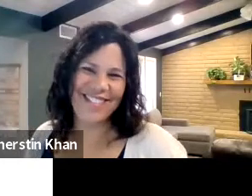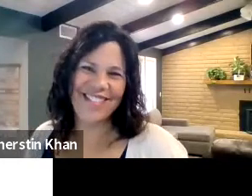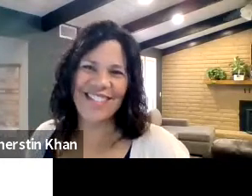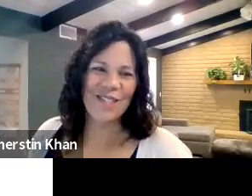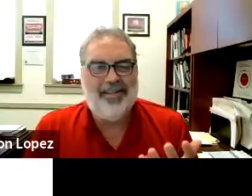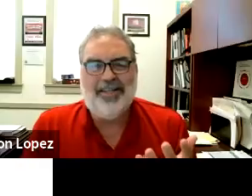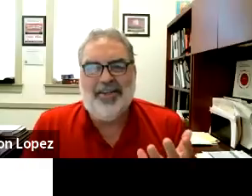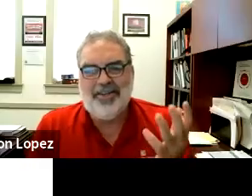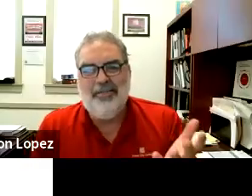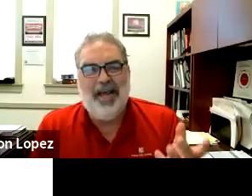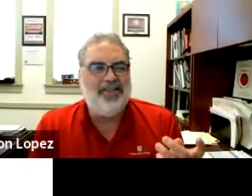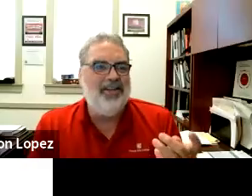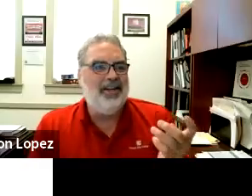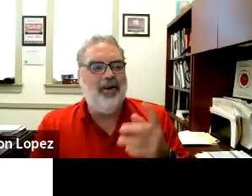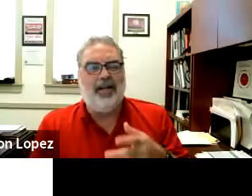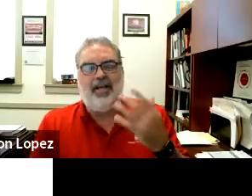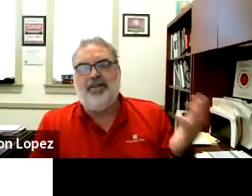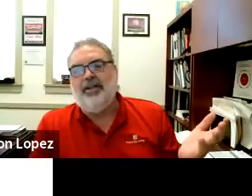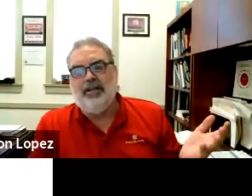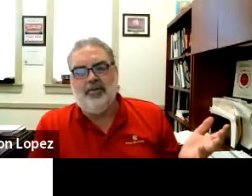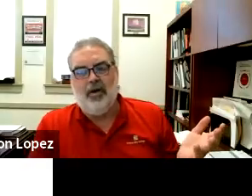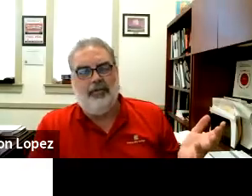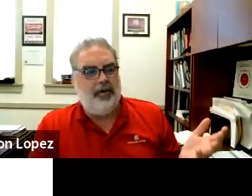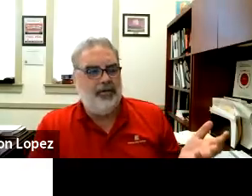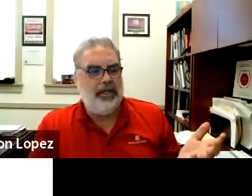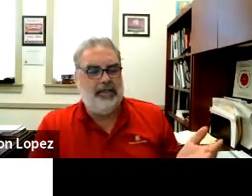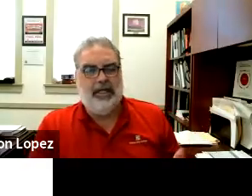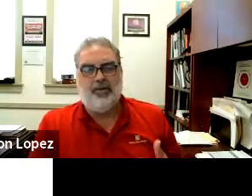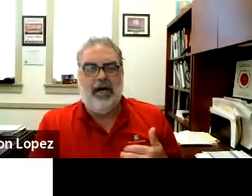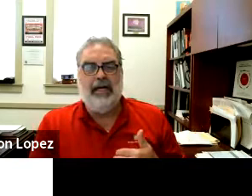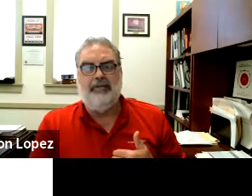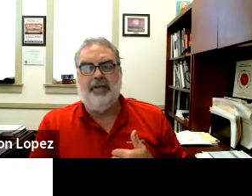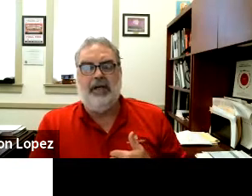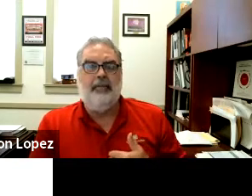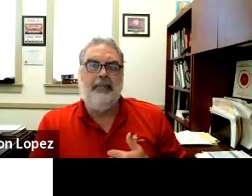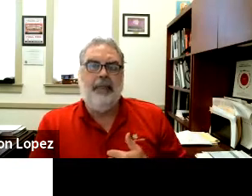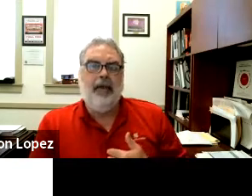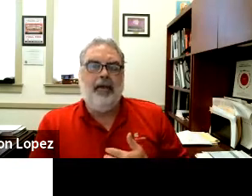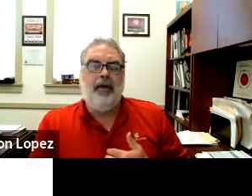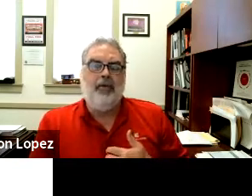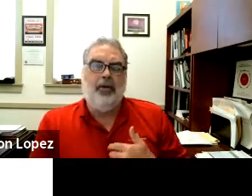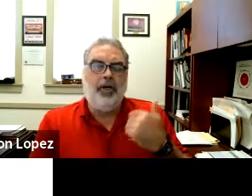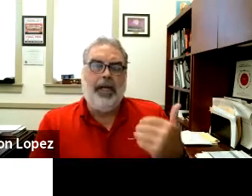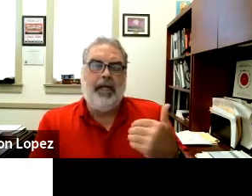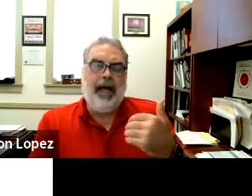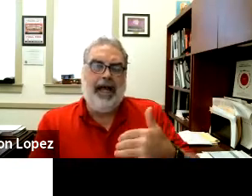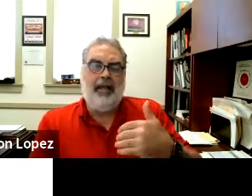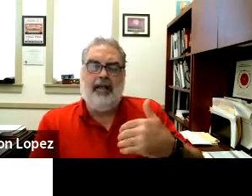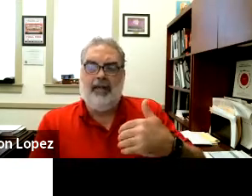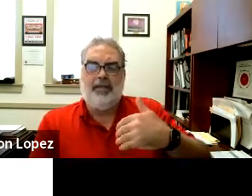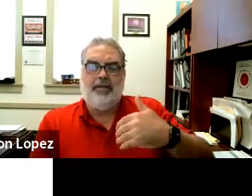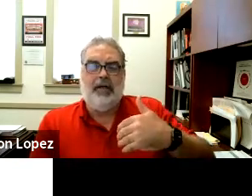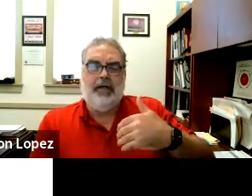Okay, so as Kirsten mentioned, accreditation is one of those things that drives, looking